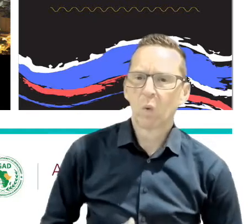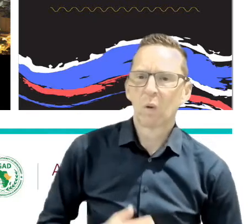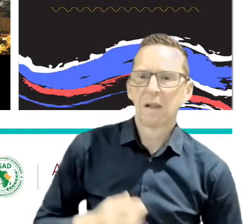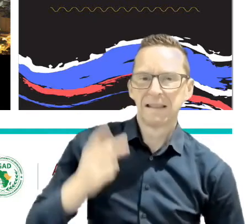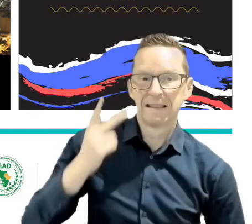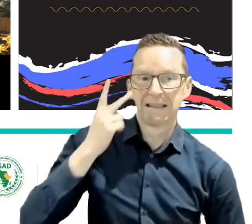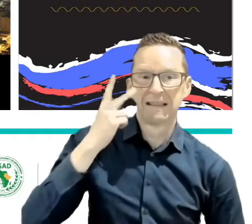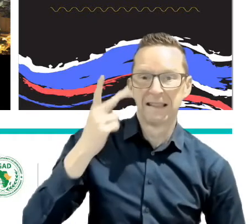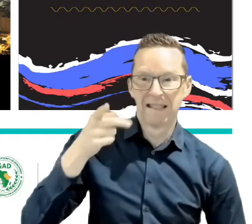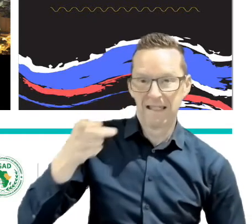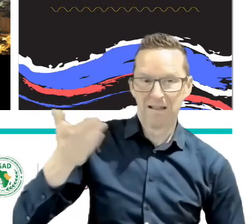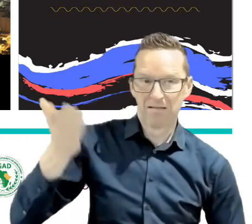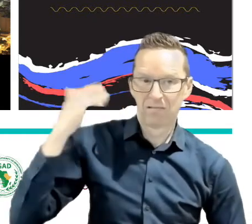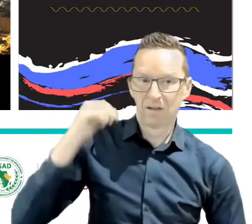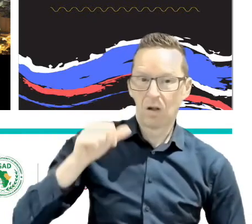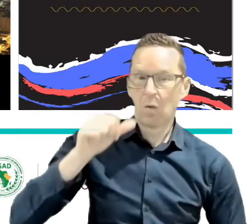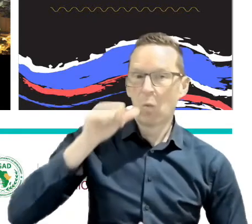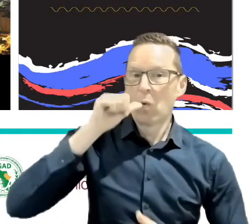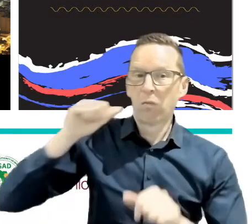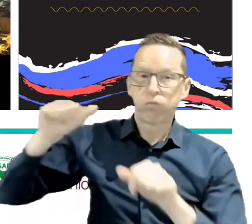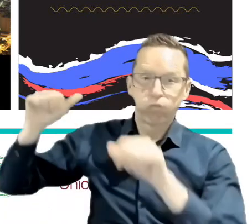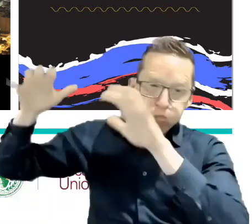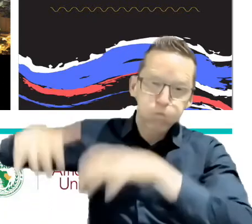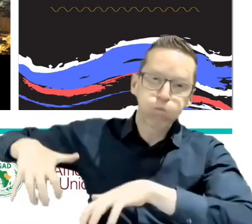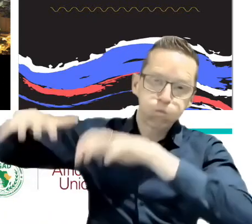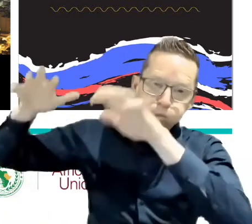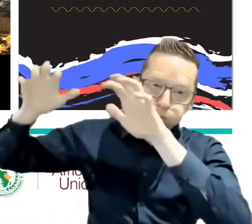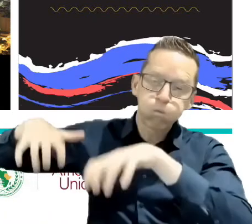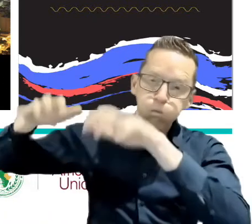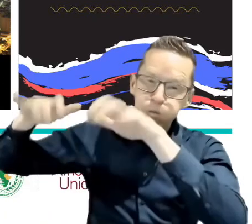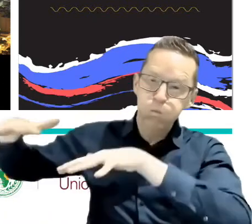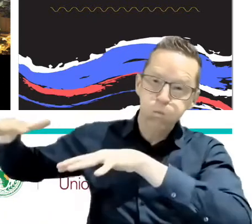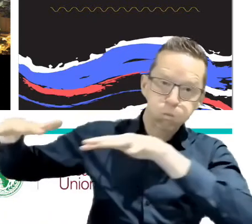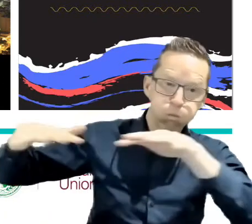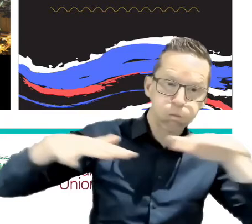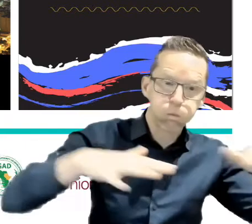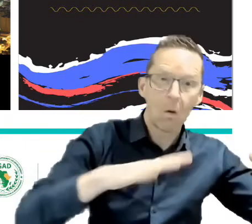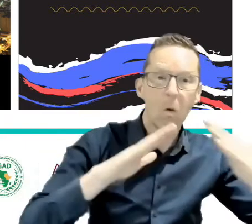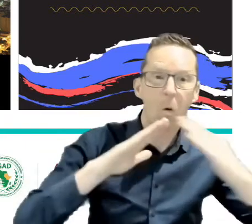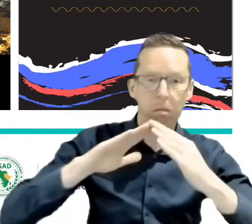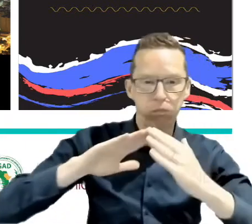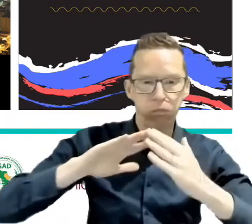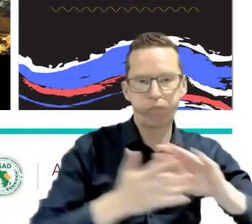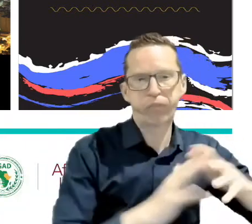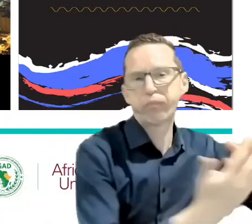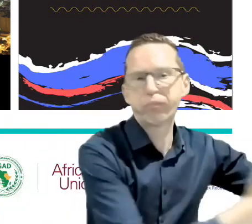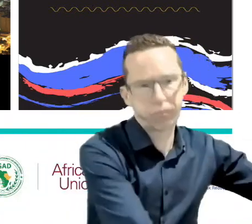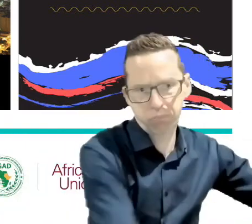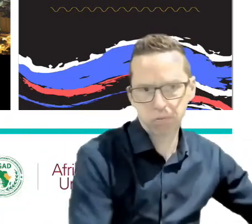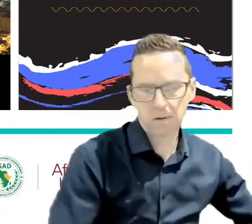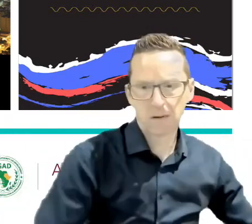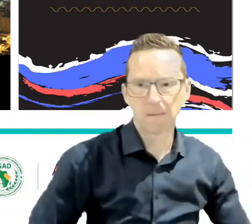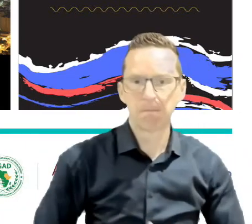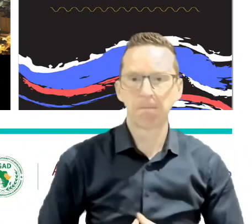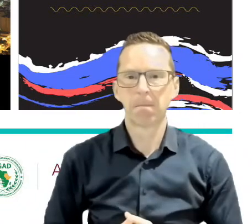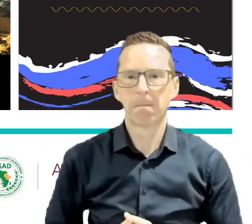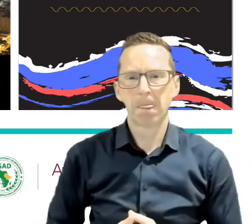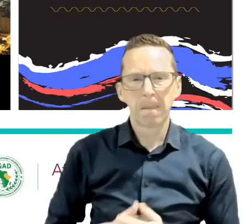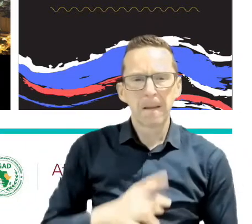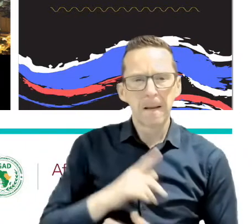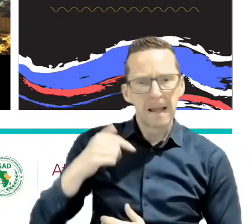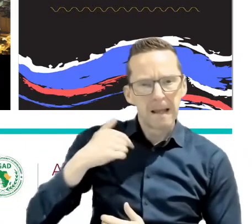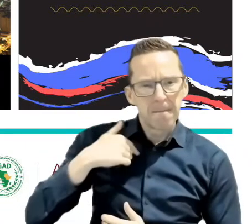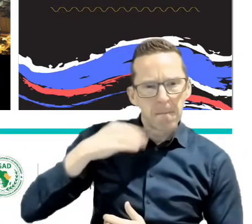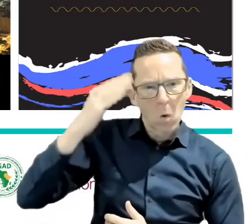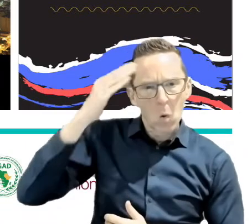risk and to really influence it and to move from science to policy, we need to understand that we can really influence risk. And layered risk assessment